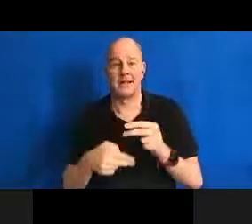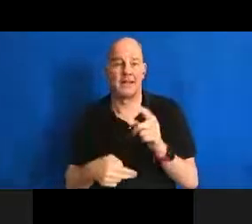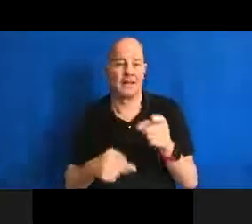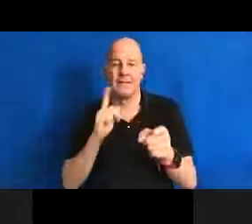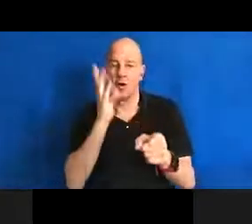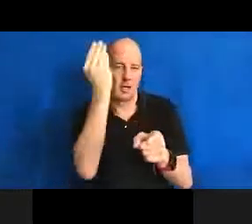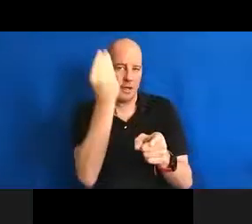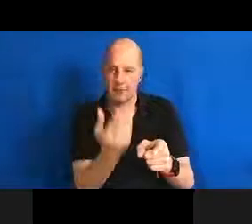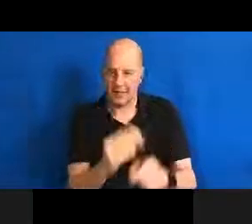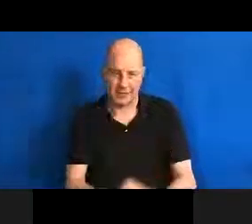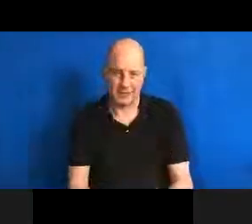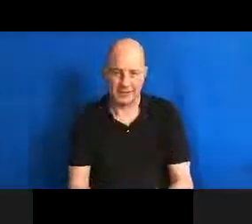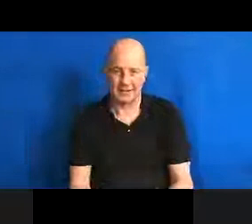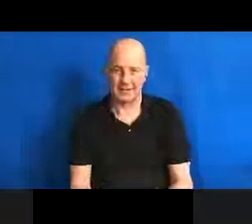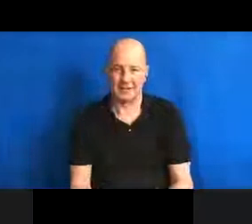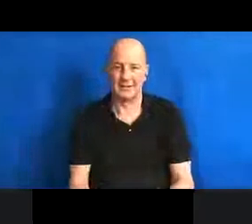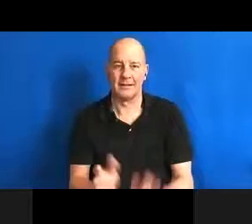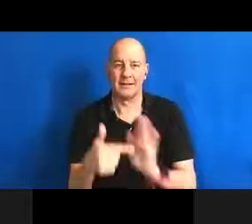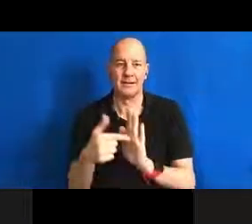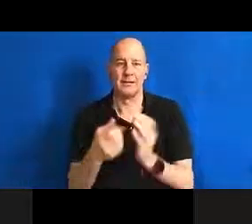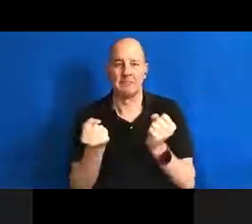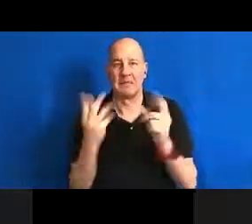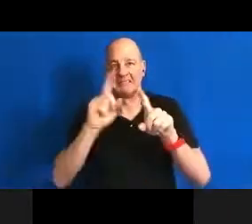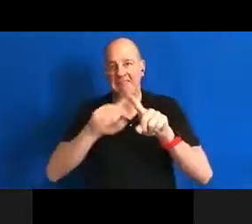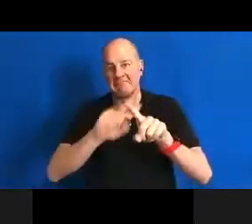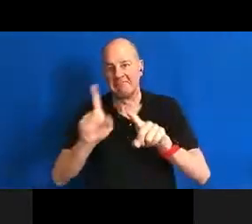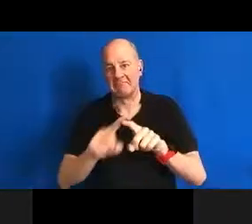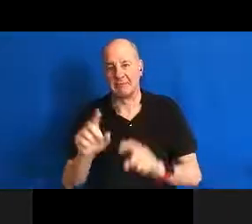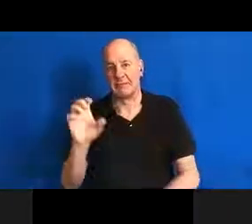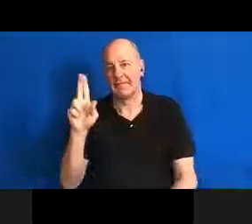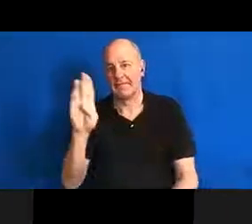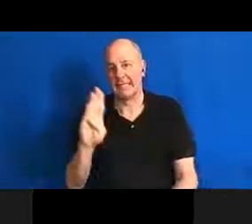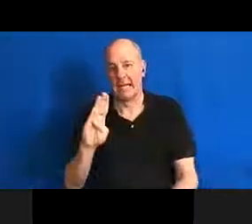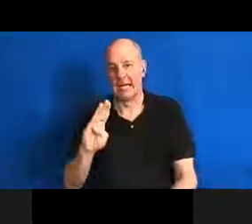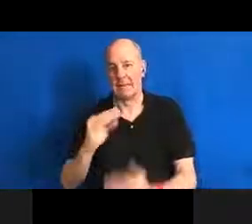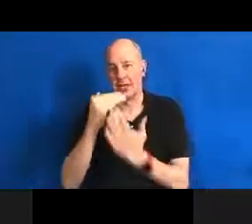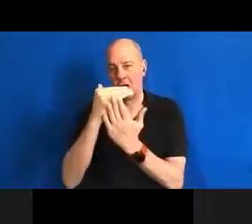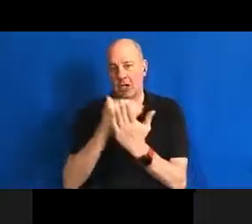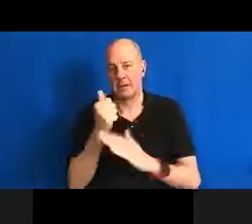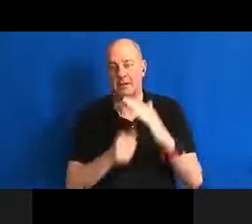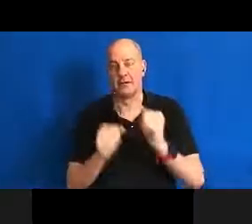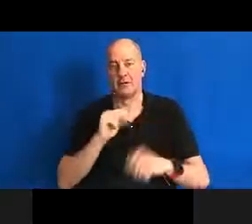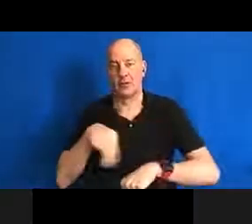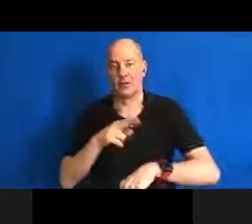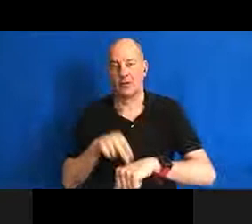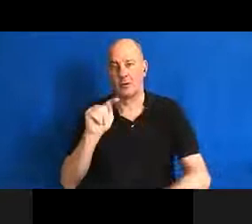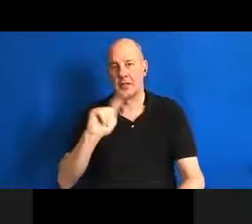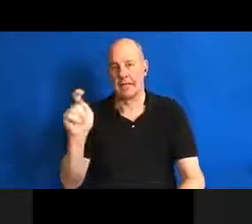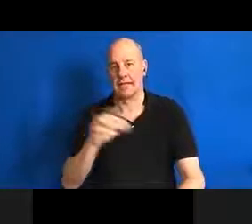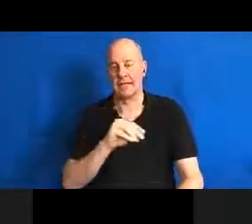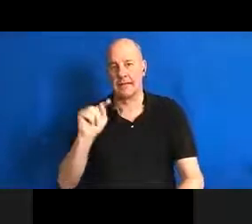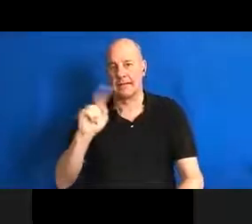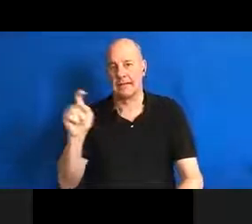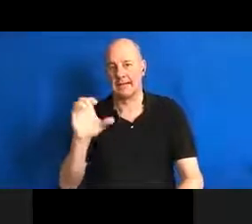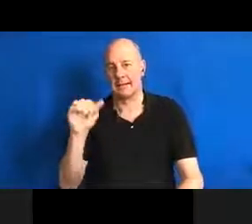information, show how many different kinds of subchapters there are underneath of normal taxes in the tax code. And then you can